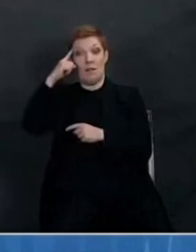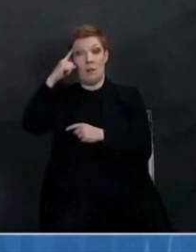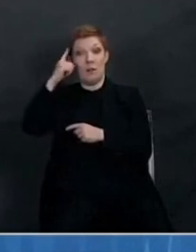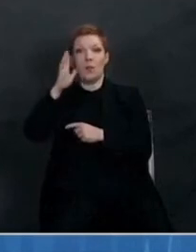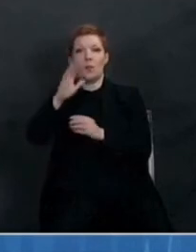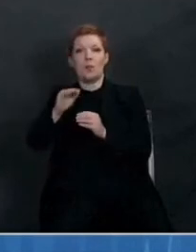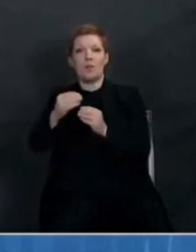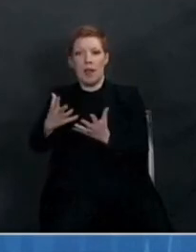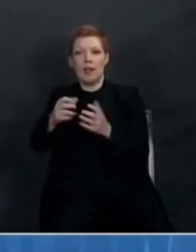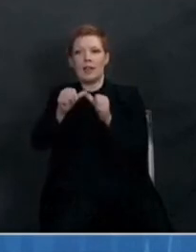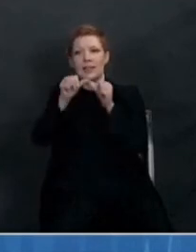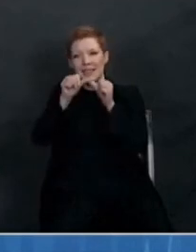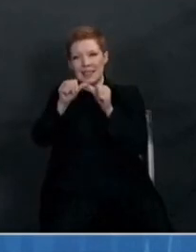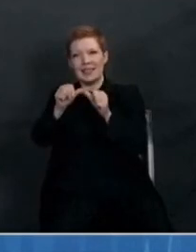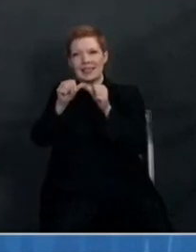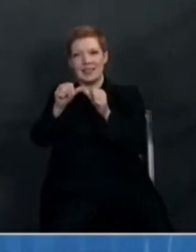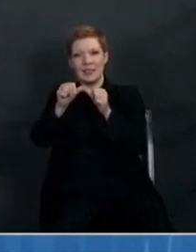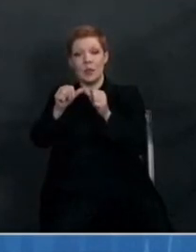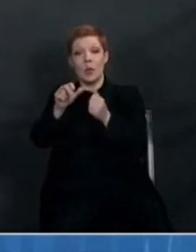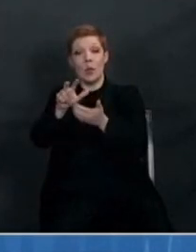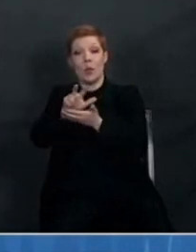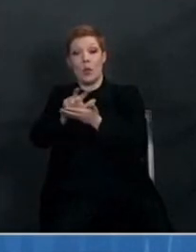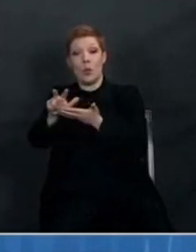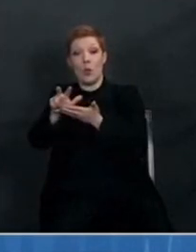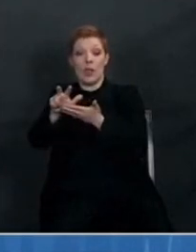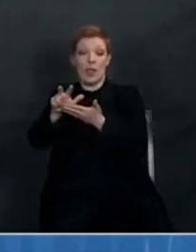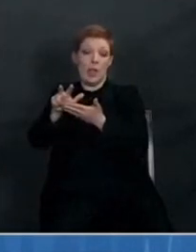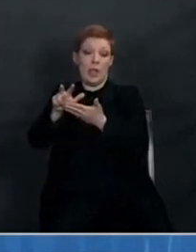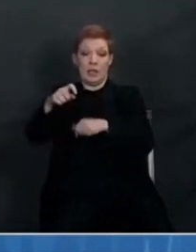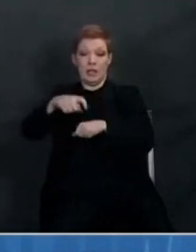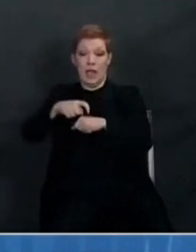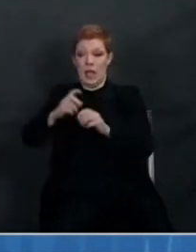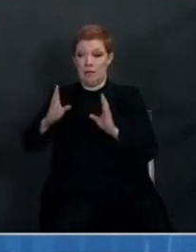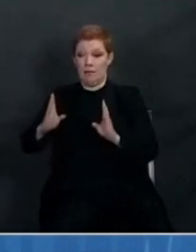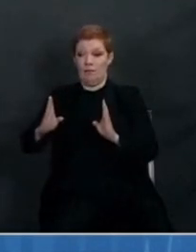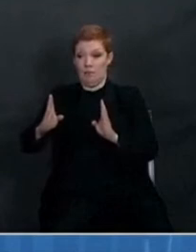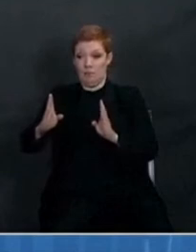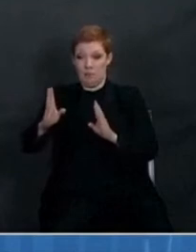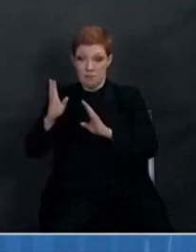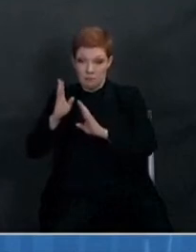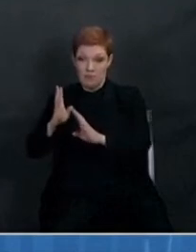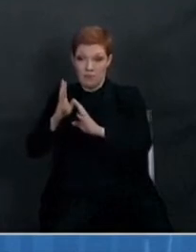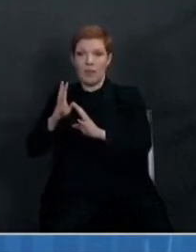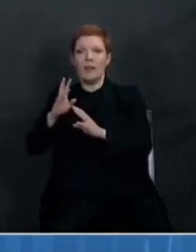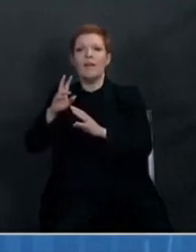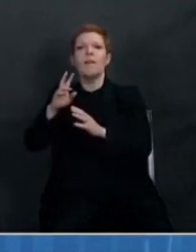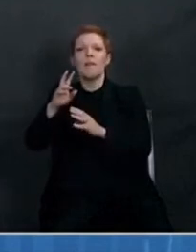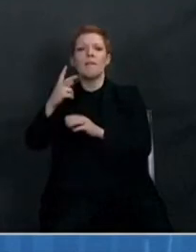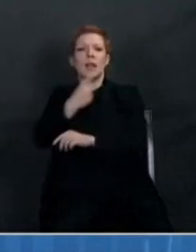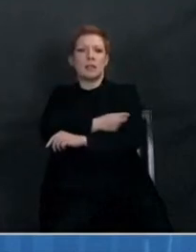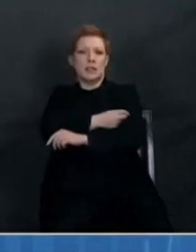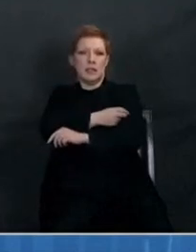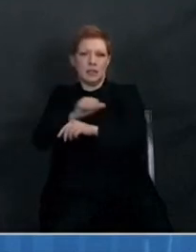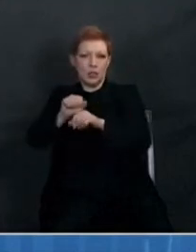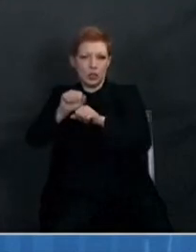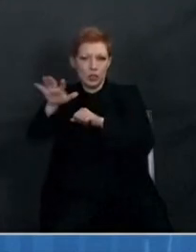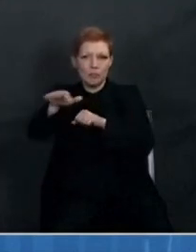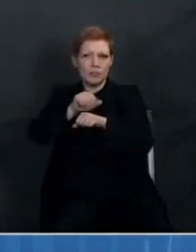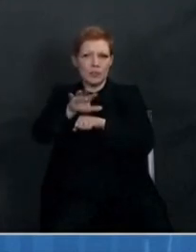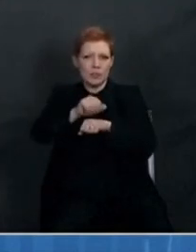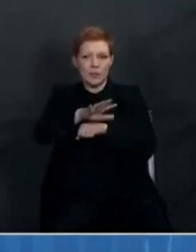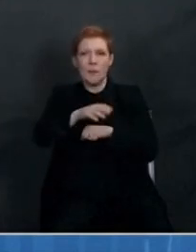a continual 3 week window into vaccines that will be shipped. With this action, states and